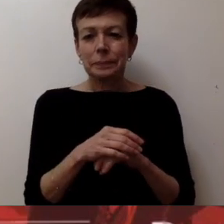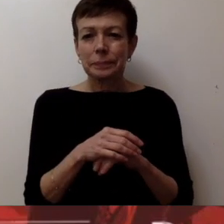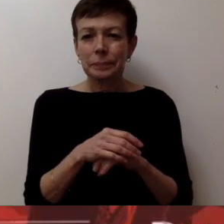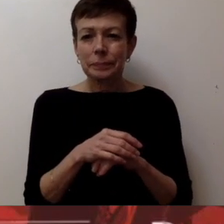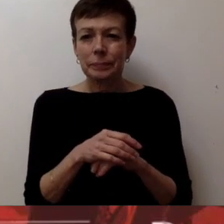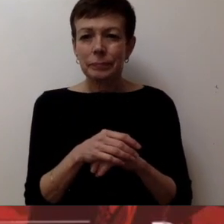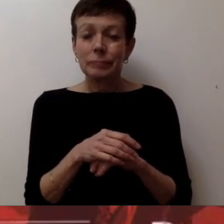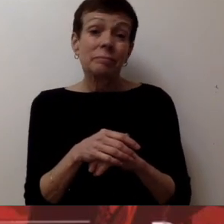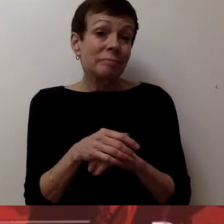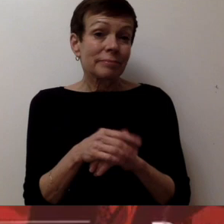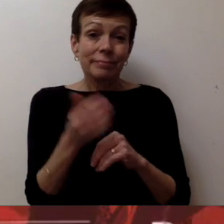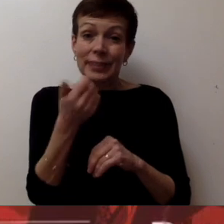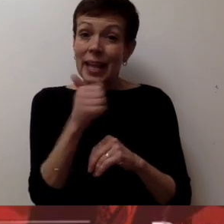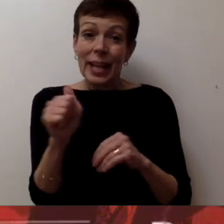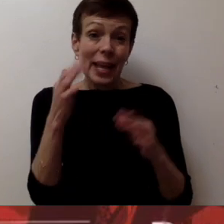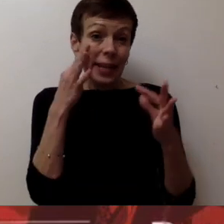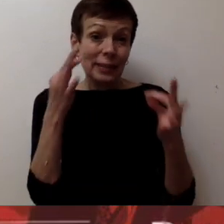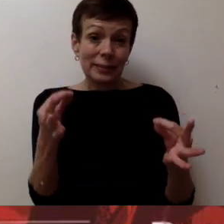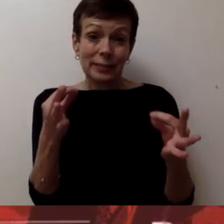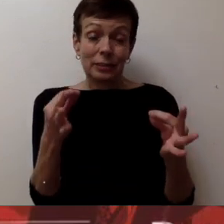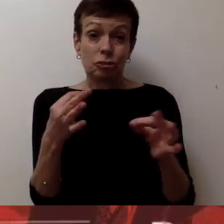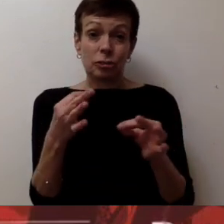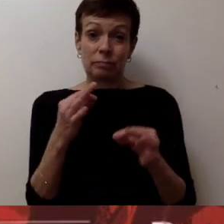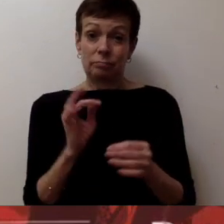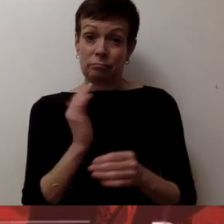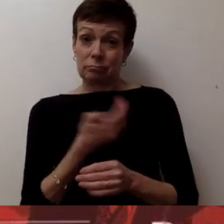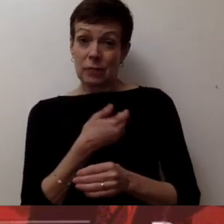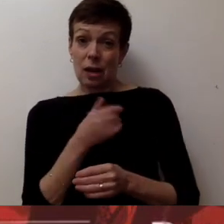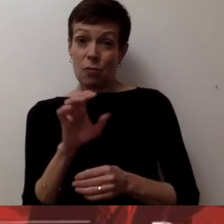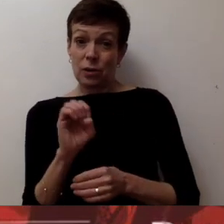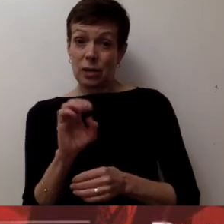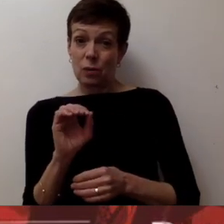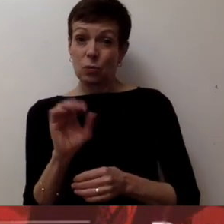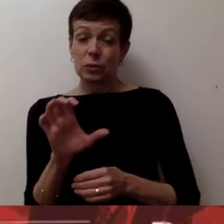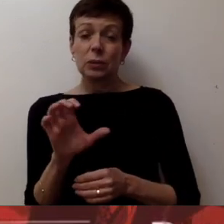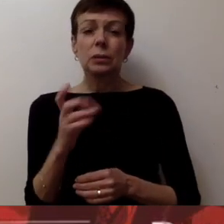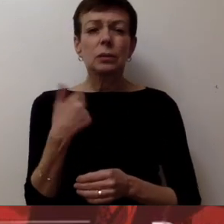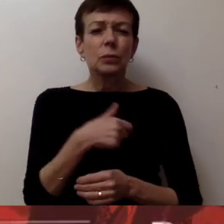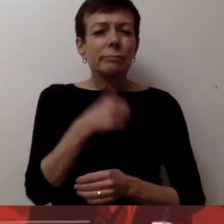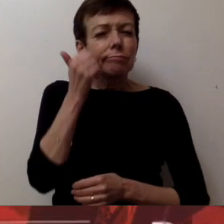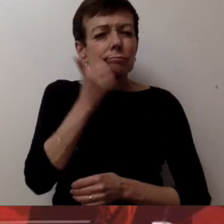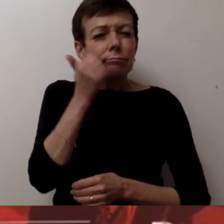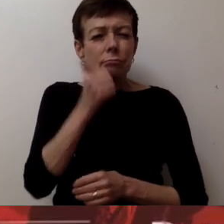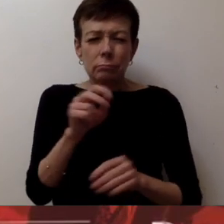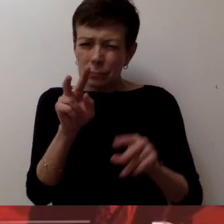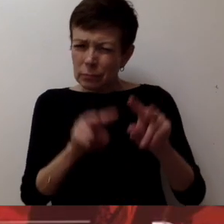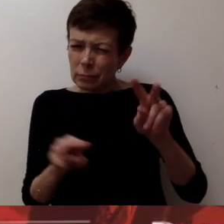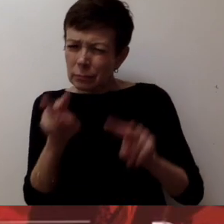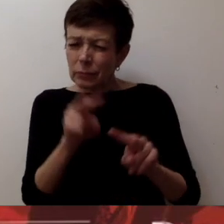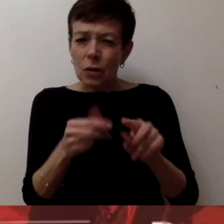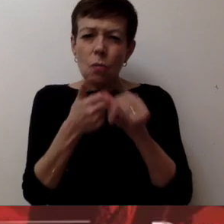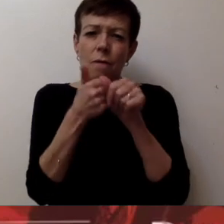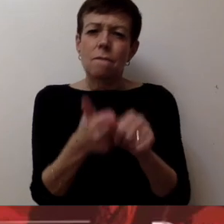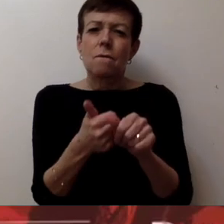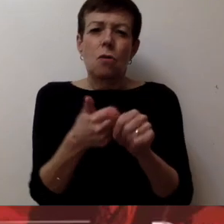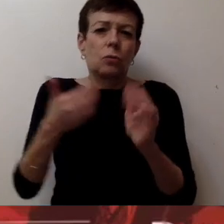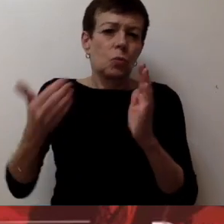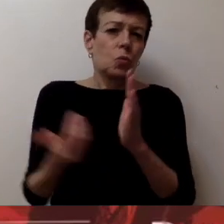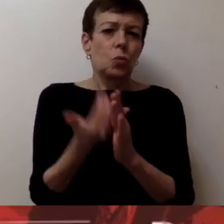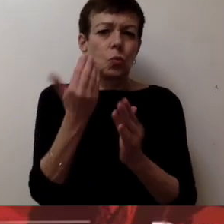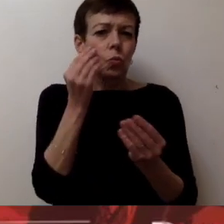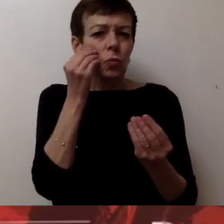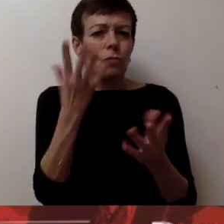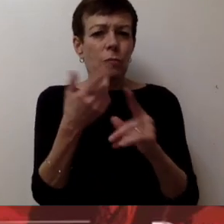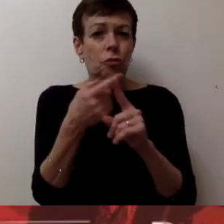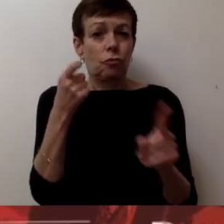with anything that any decision that's been made by this Emergency Operations Center, we are continually reevaluating. Based on the information we